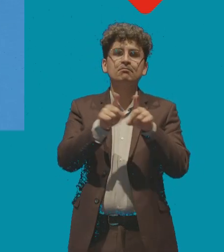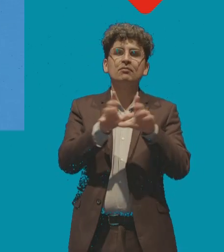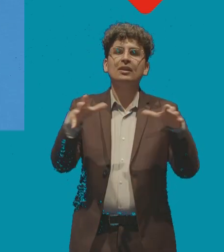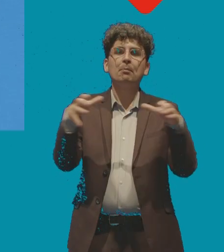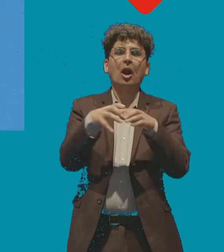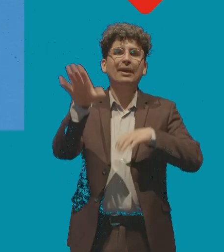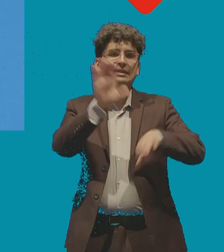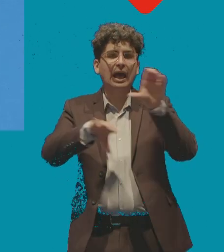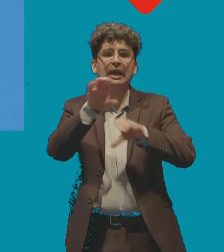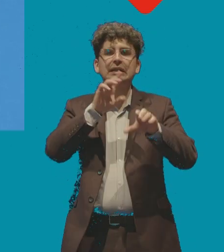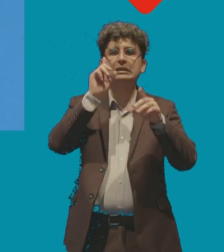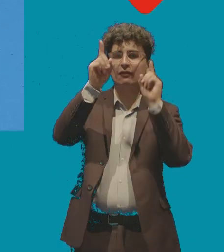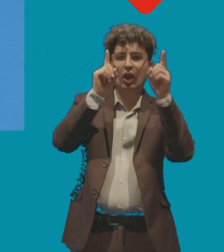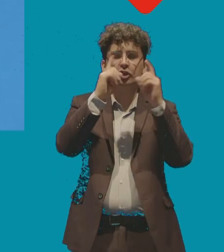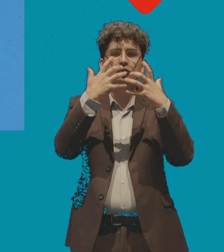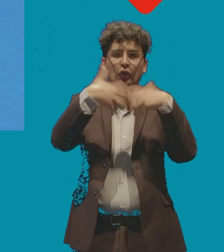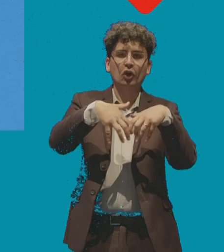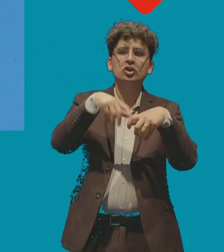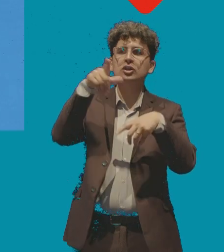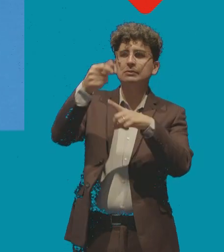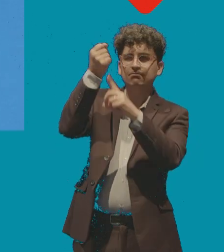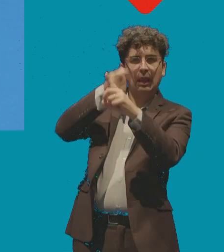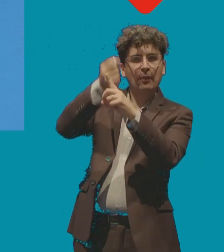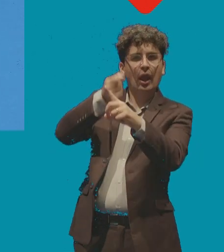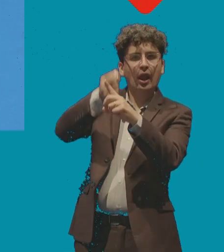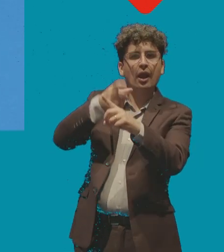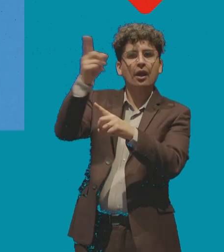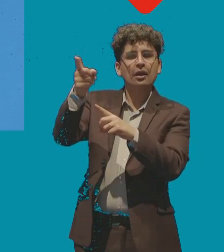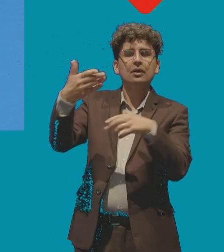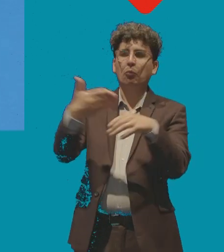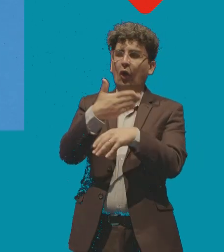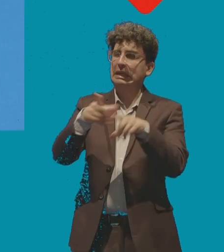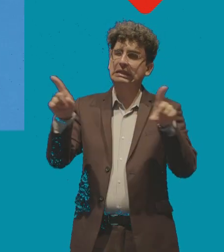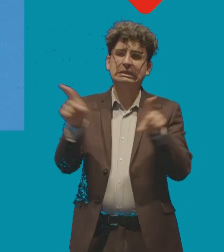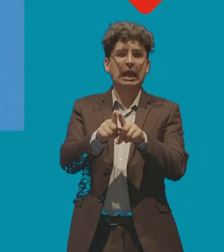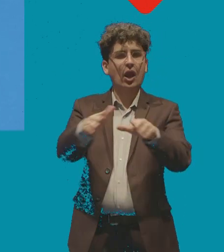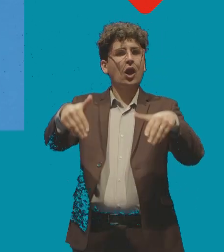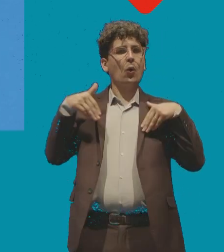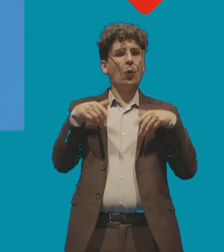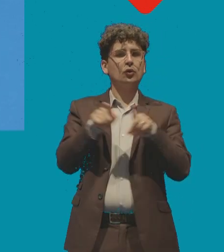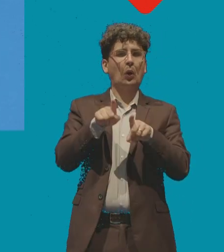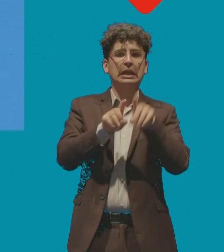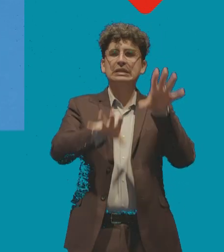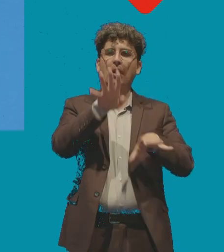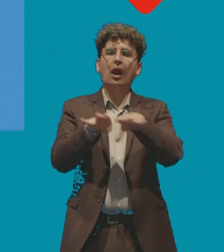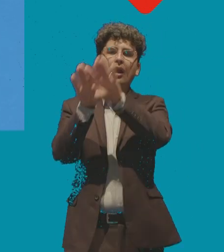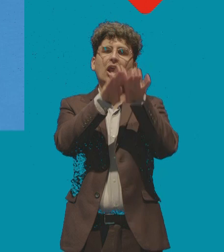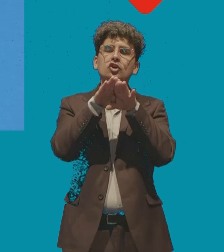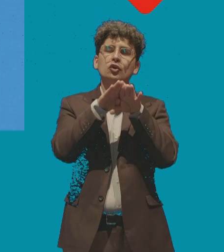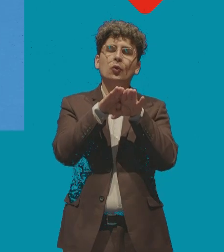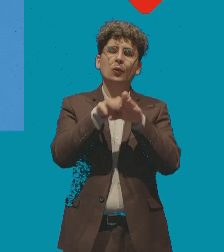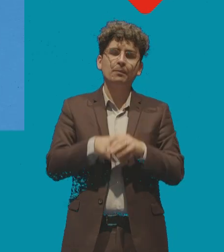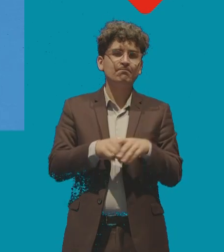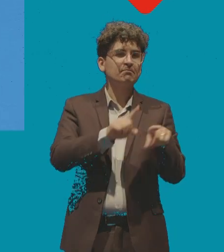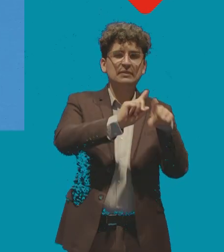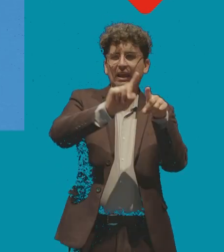and Technology, our campaign there resulted in the employer making the same historic concessions as those in our national campaign. More